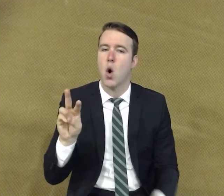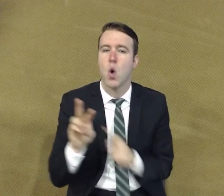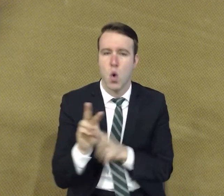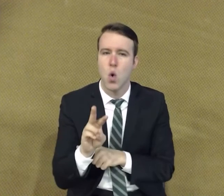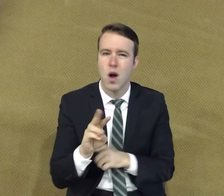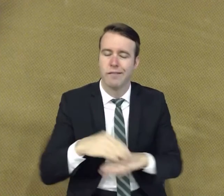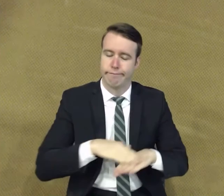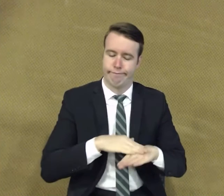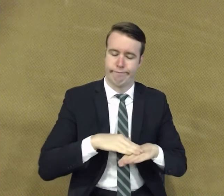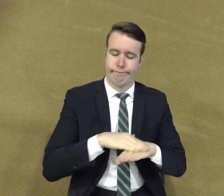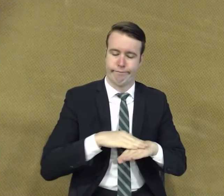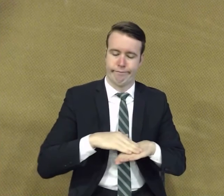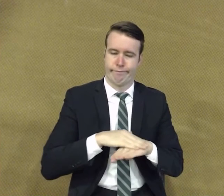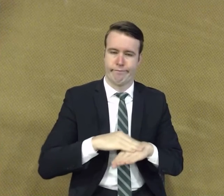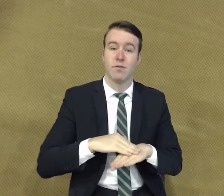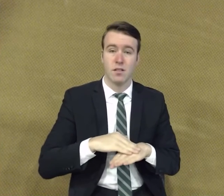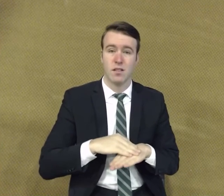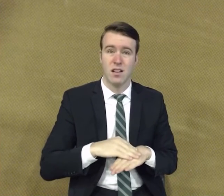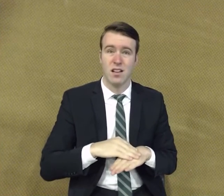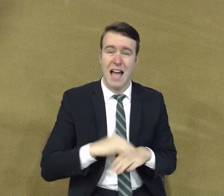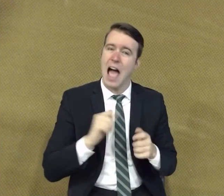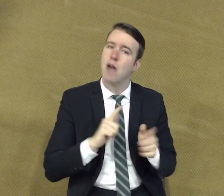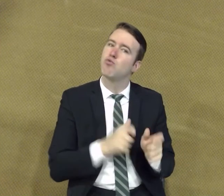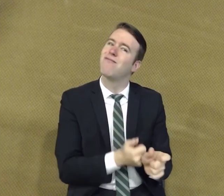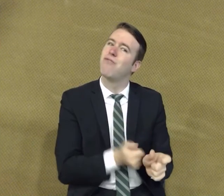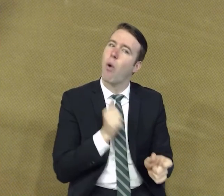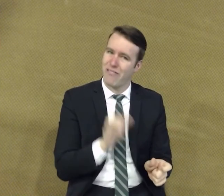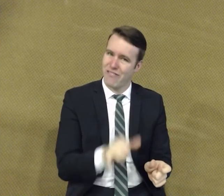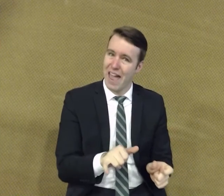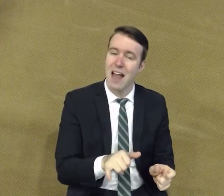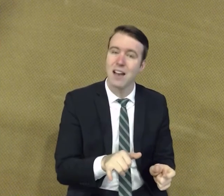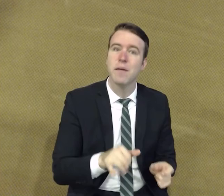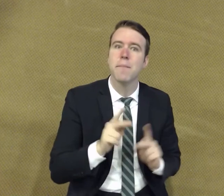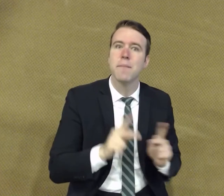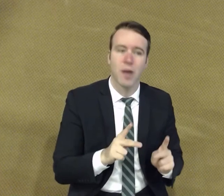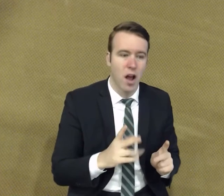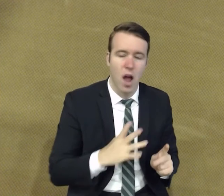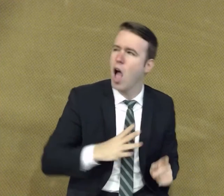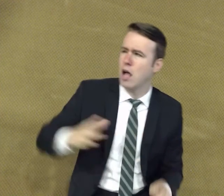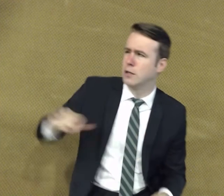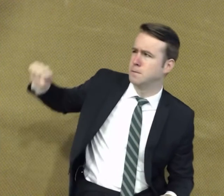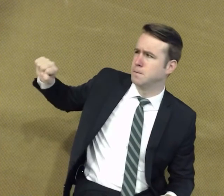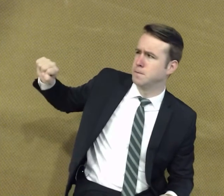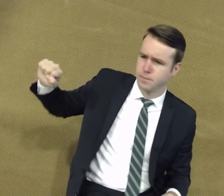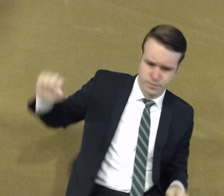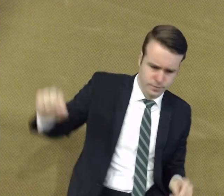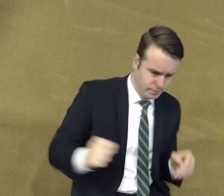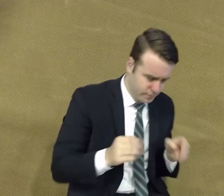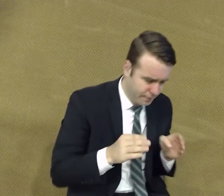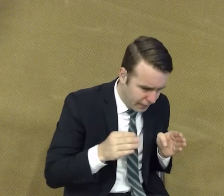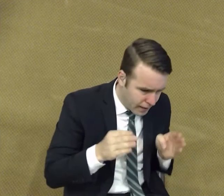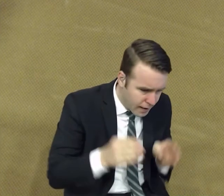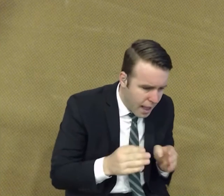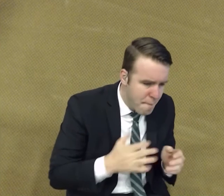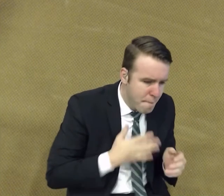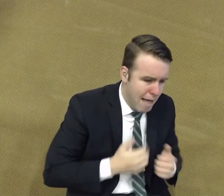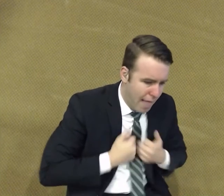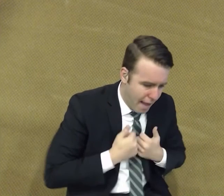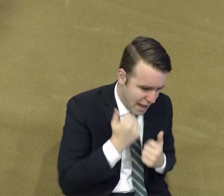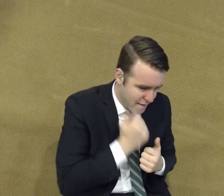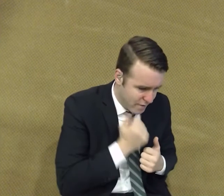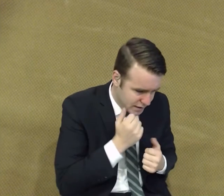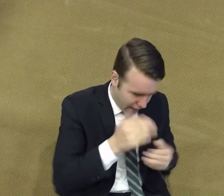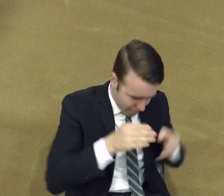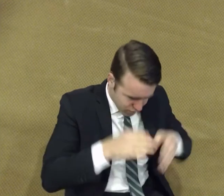and it becomes characterized and dominated by the routinization of everyday